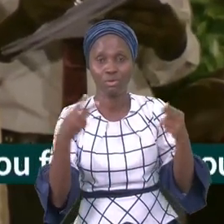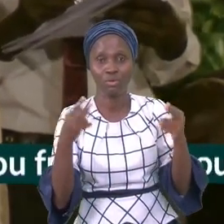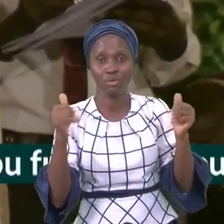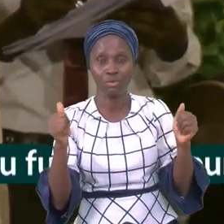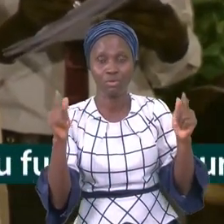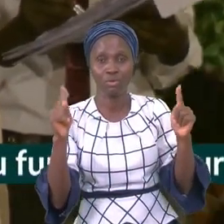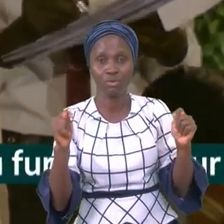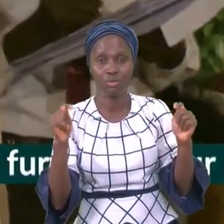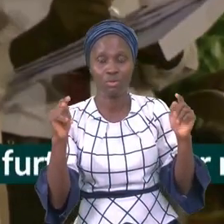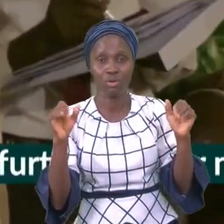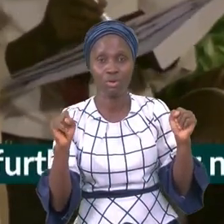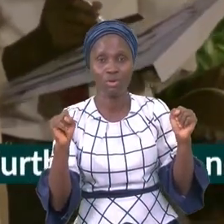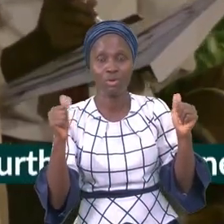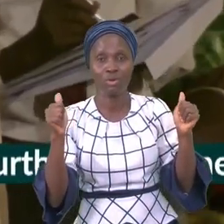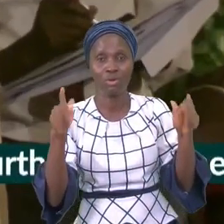and your location address, please.